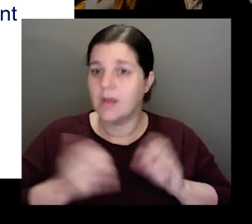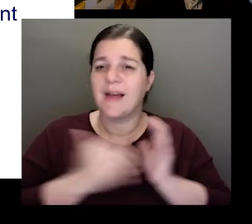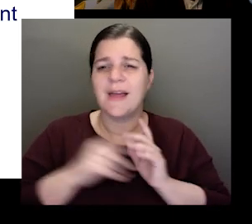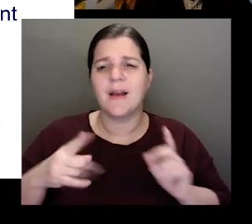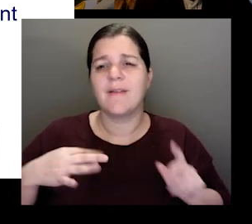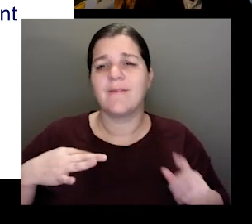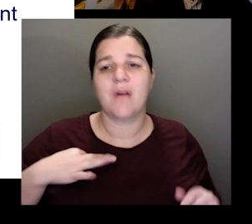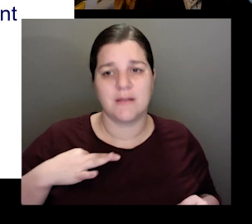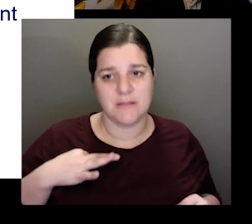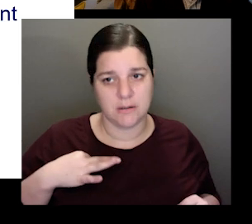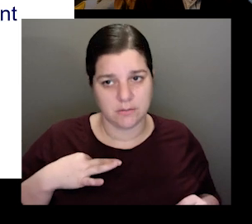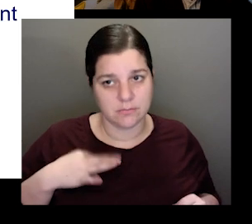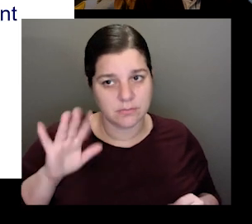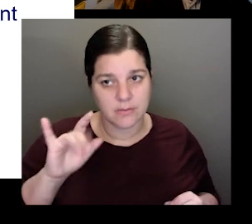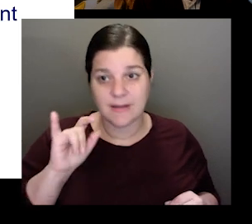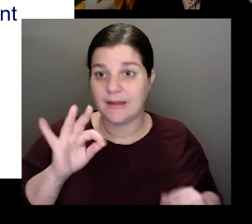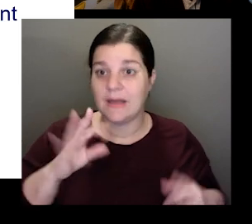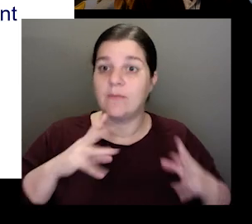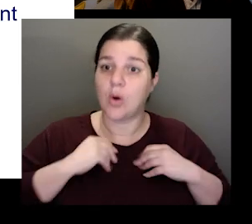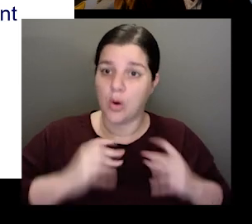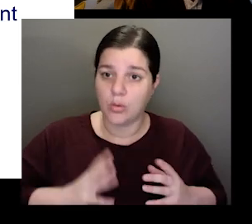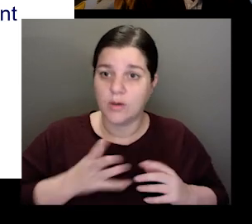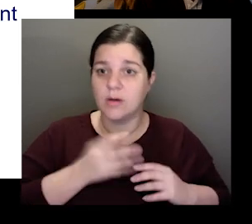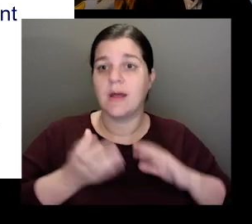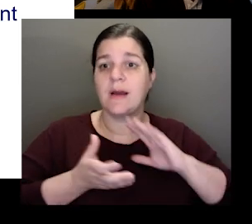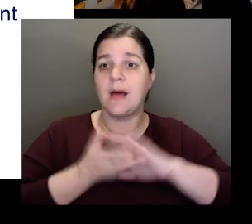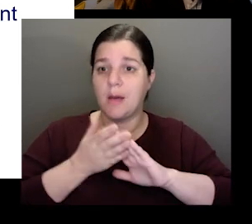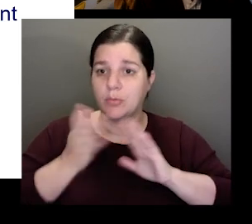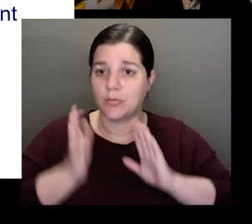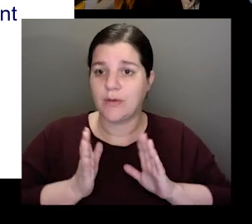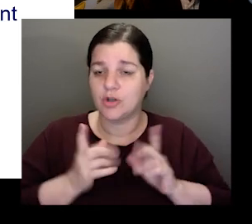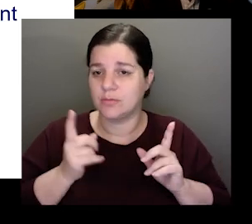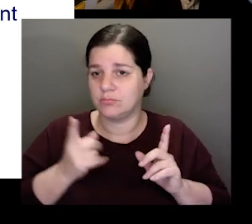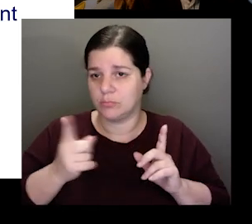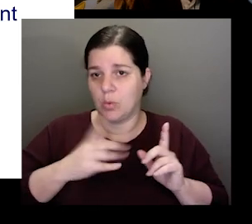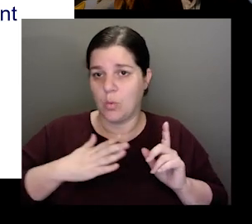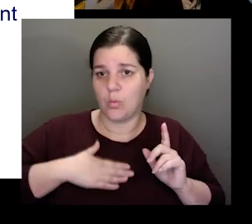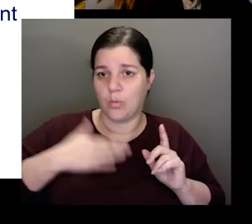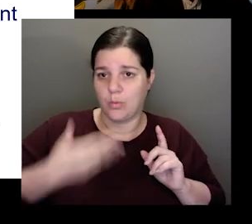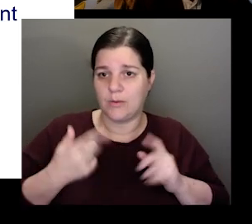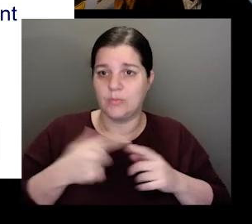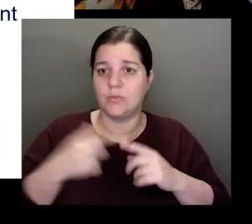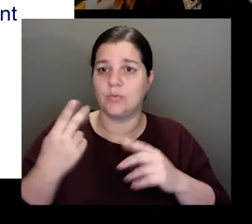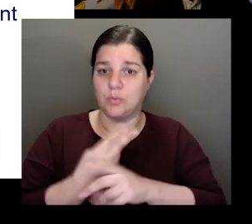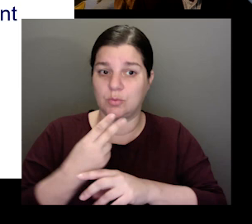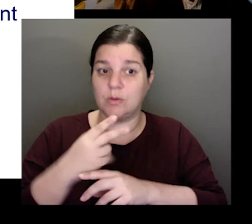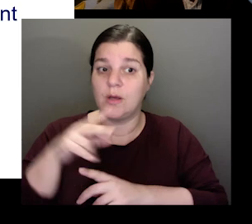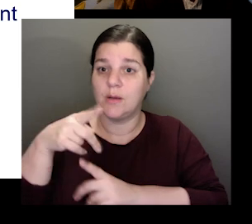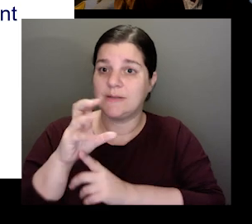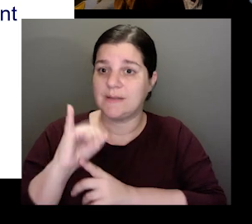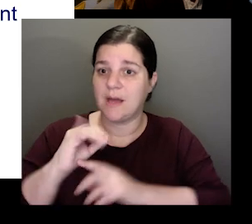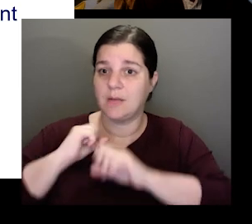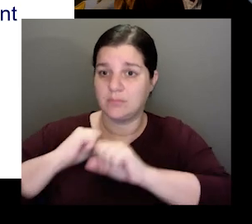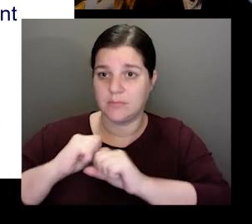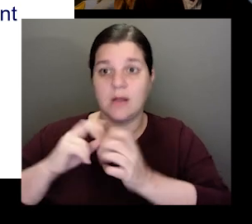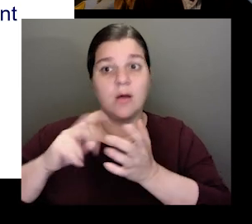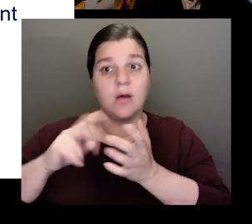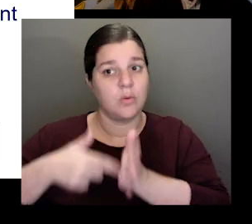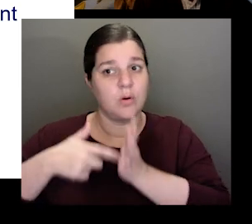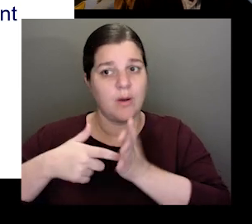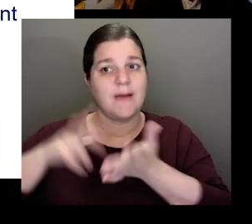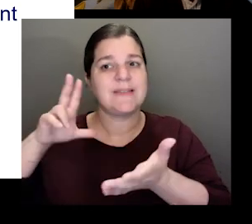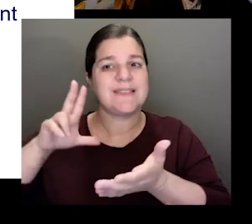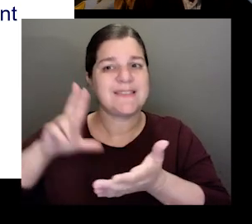voluntary. If the owner operator chooses to invoke PCI protections, you must get a signed express